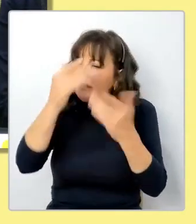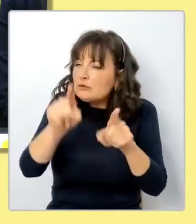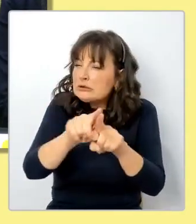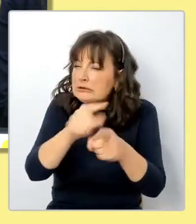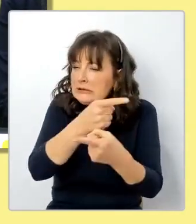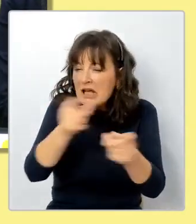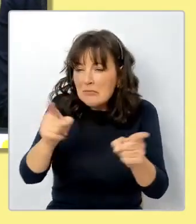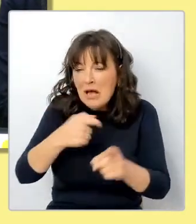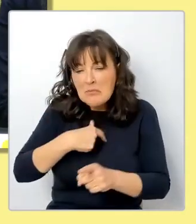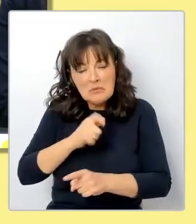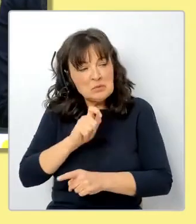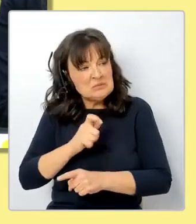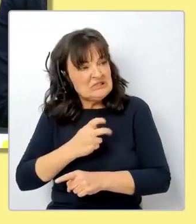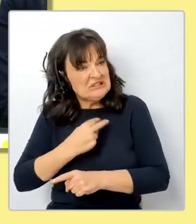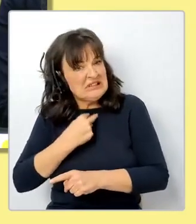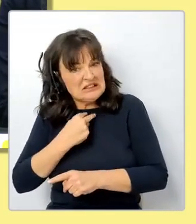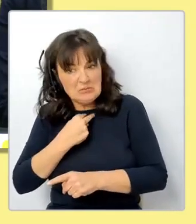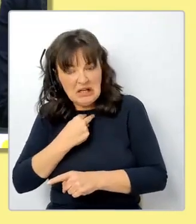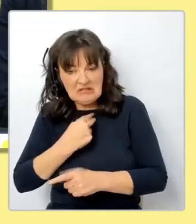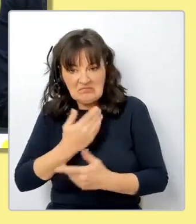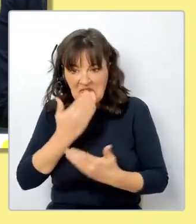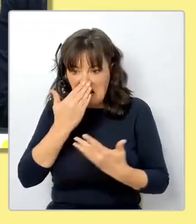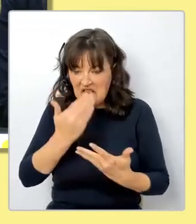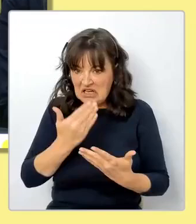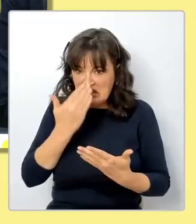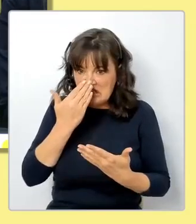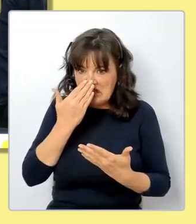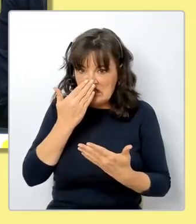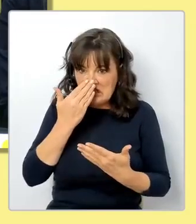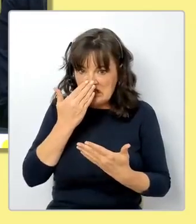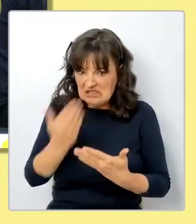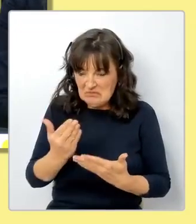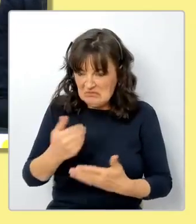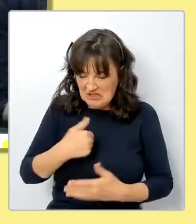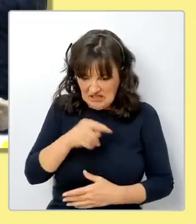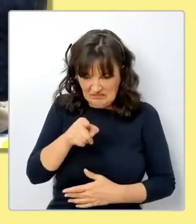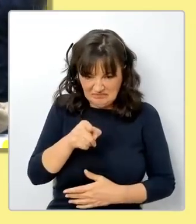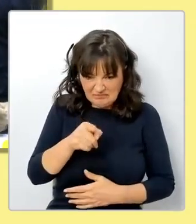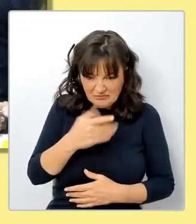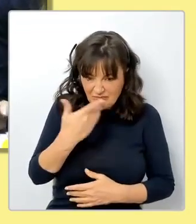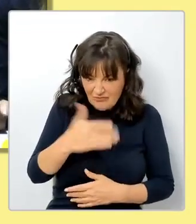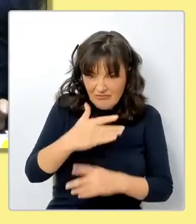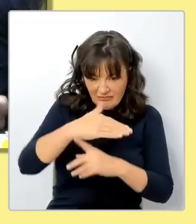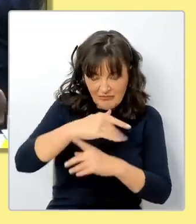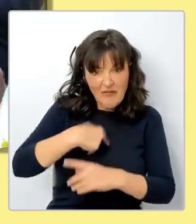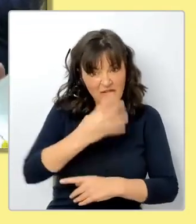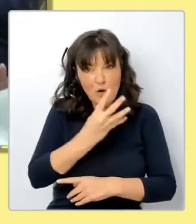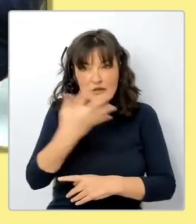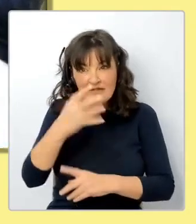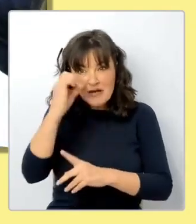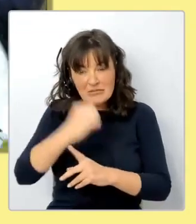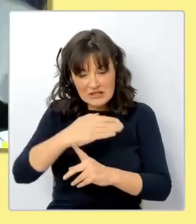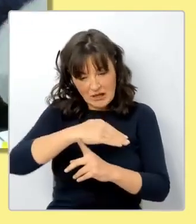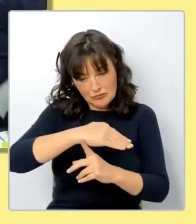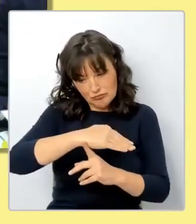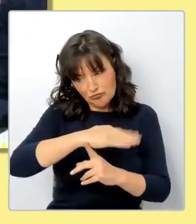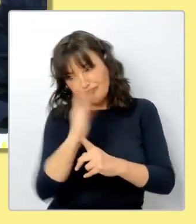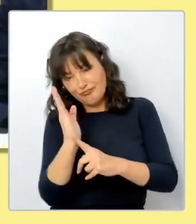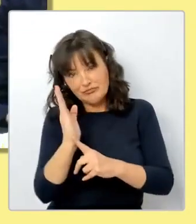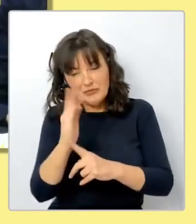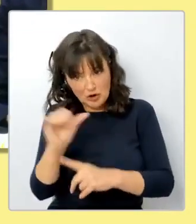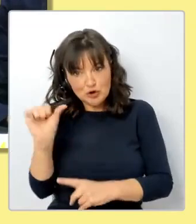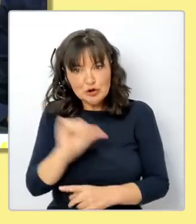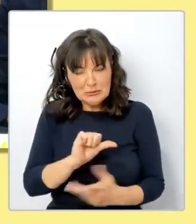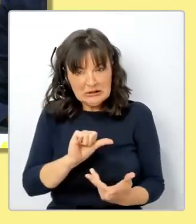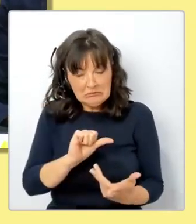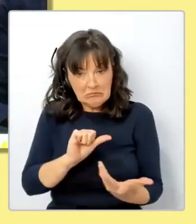the dial hasn't shifted as substantially as I would have expected on independence, considering what we've